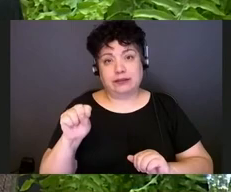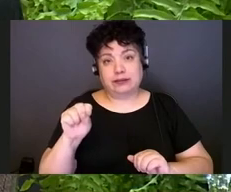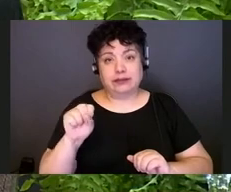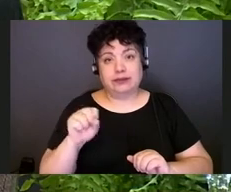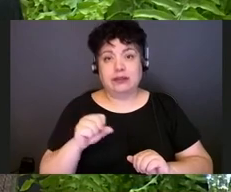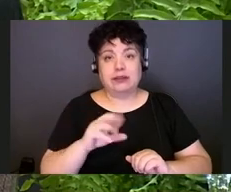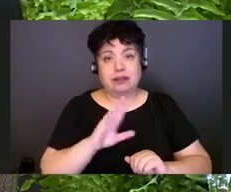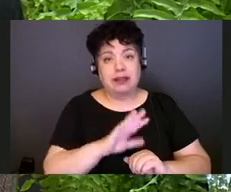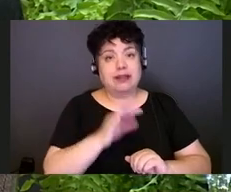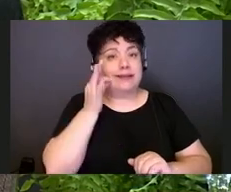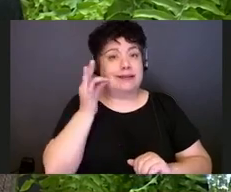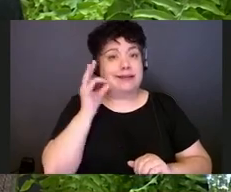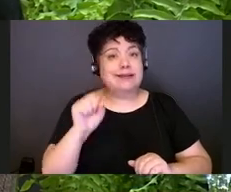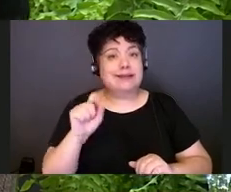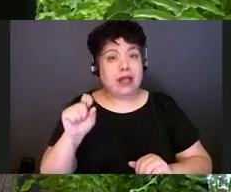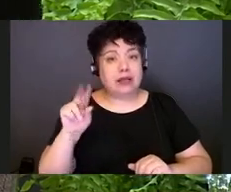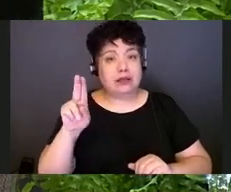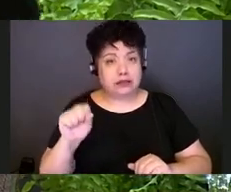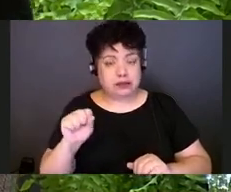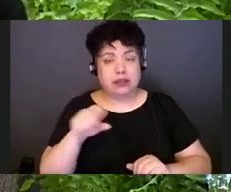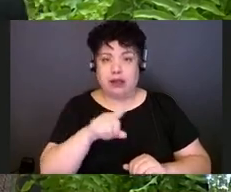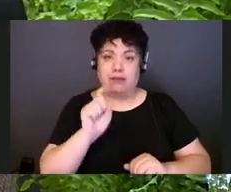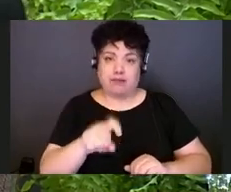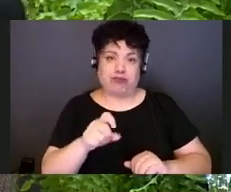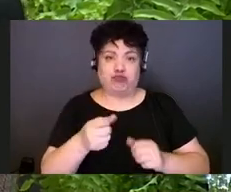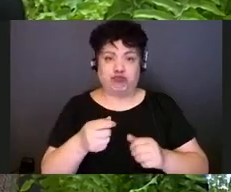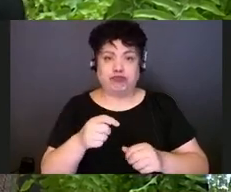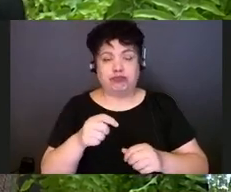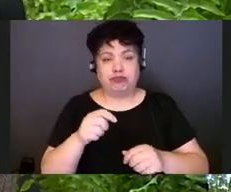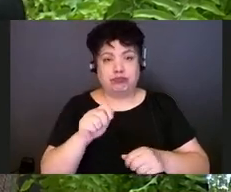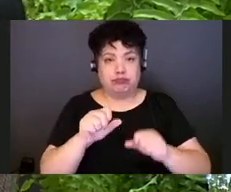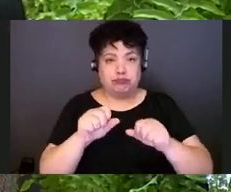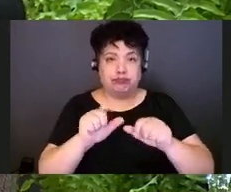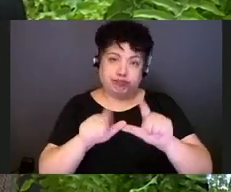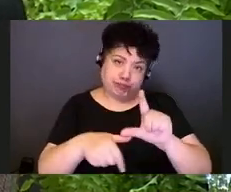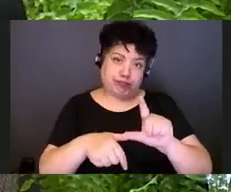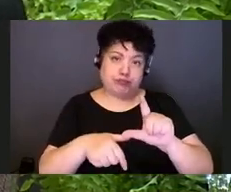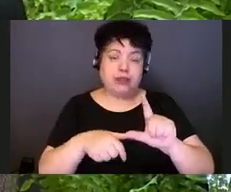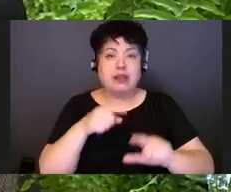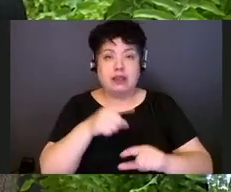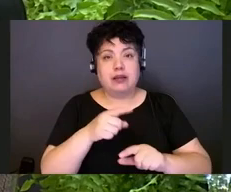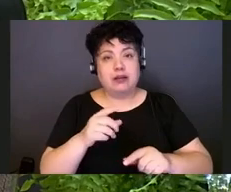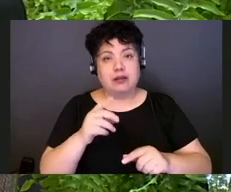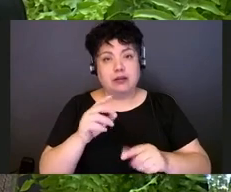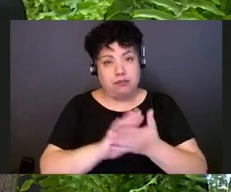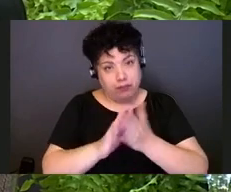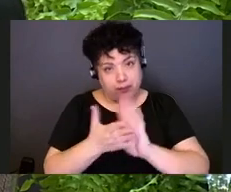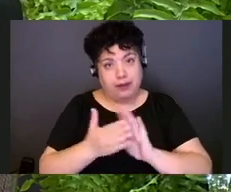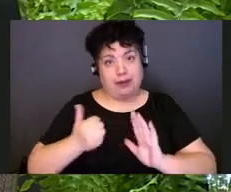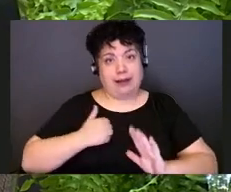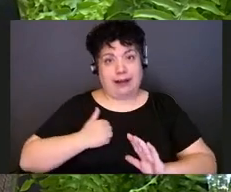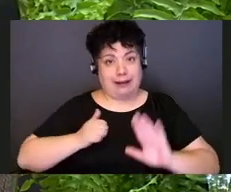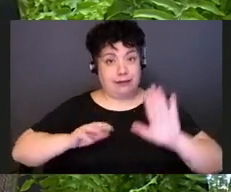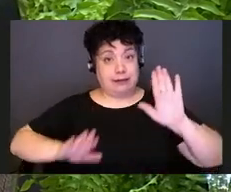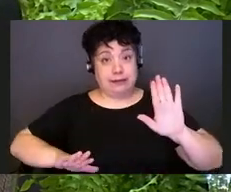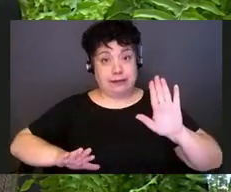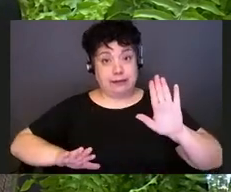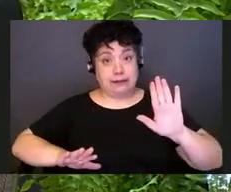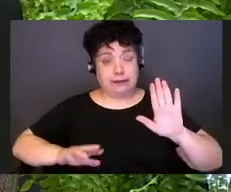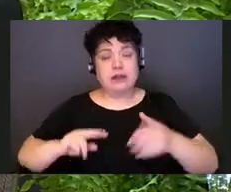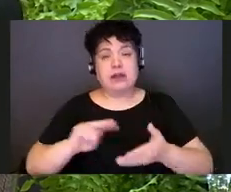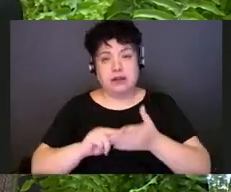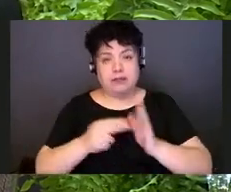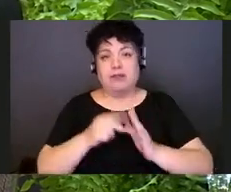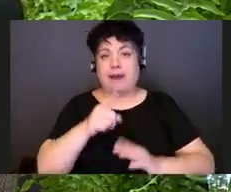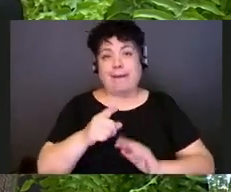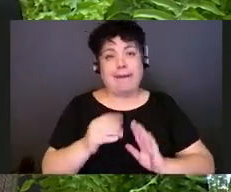Indian, mm-hmm. let go of all the rights of the land, and become a Canadian citizen. Mm-hmm. So you had to deny who you